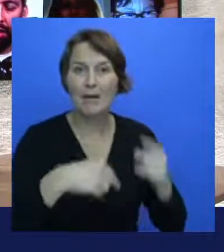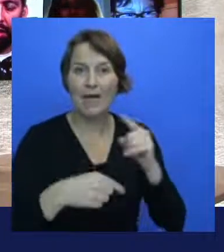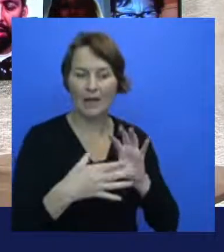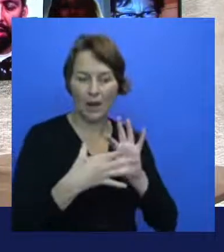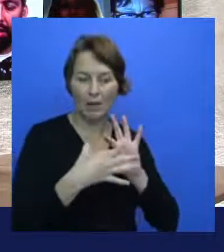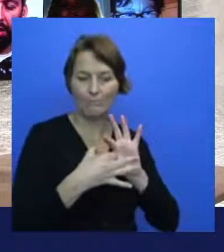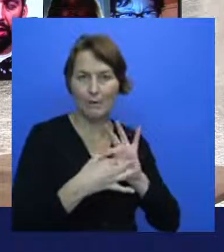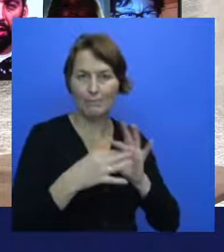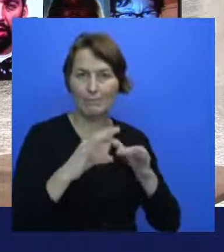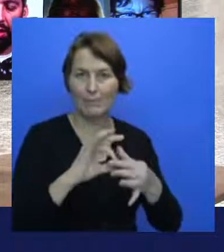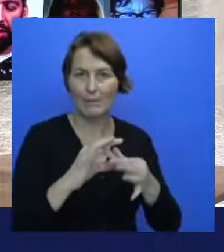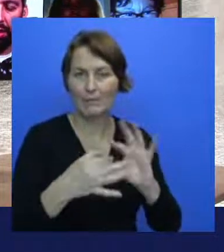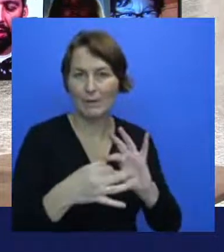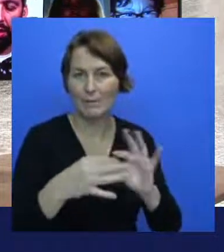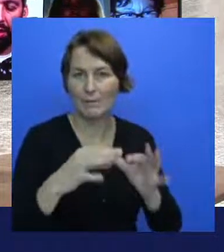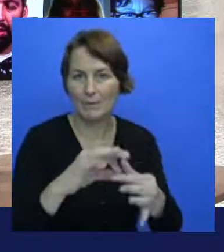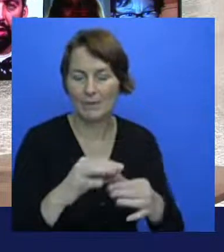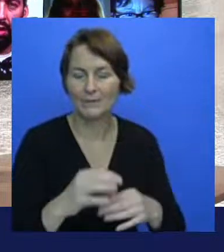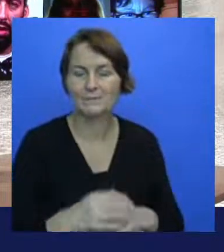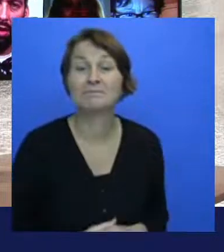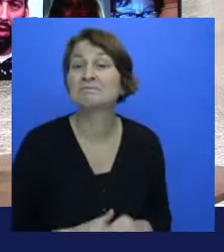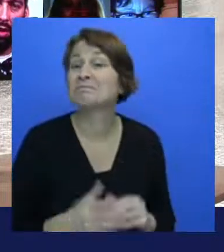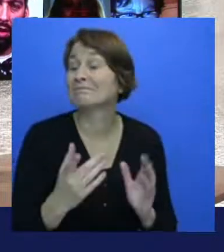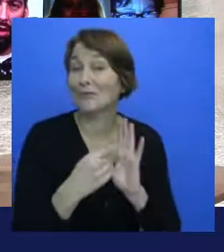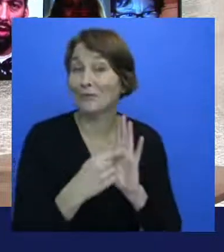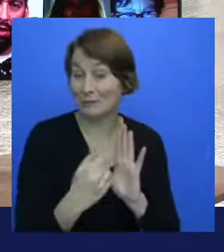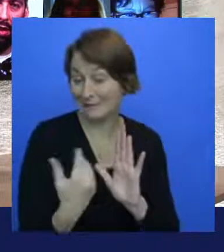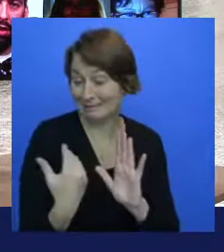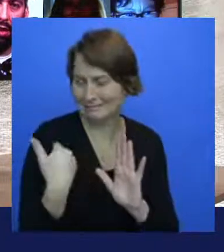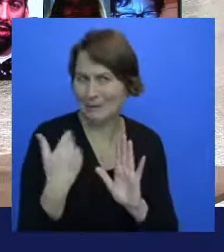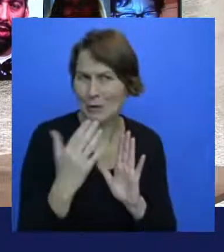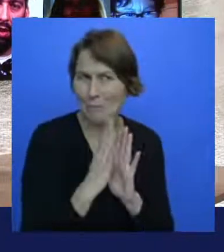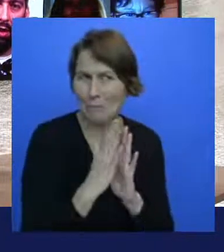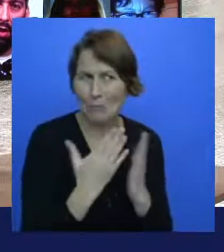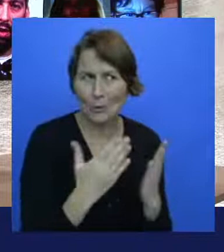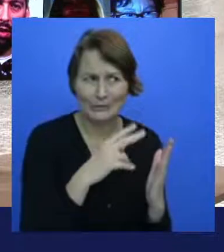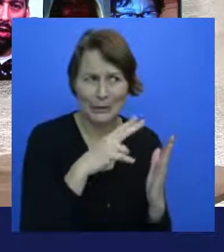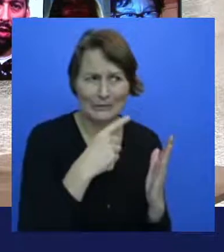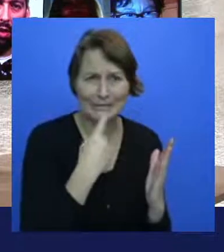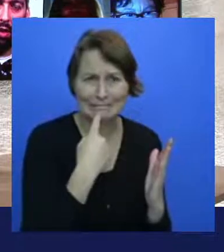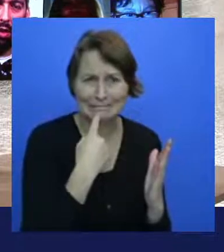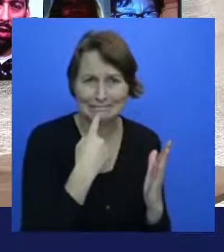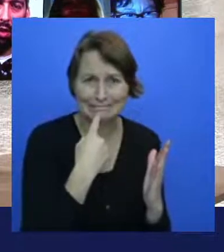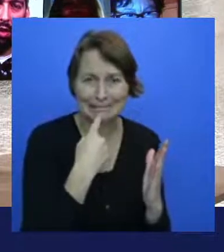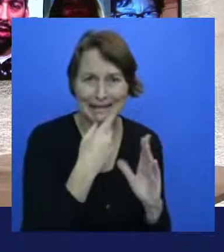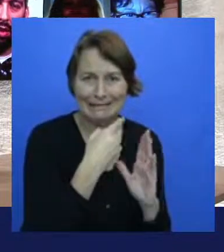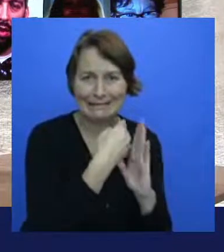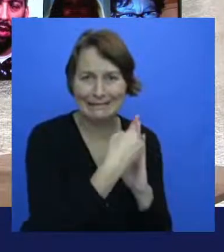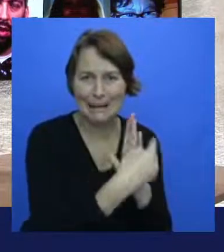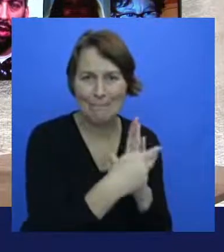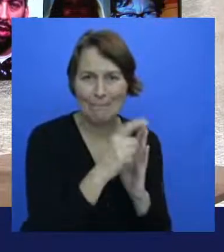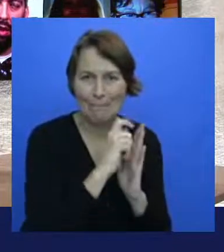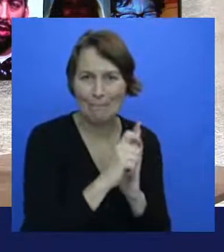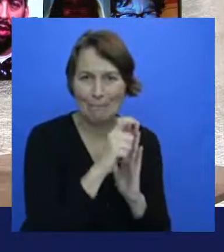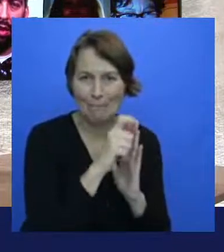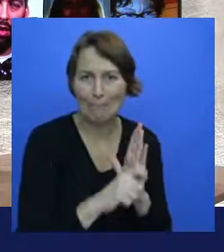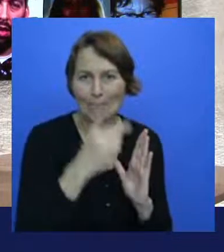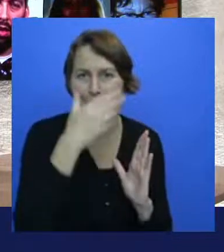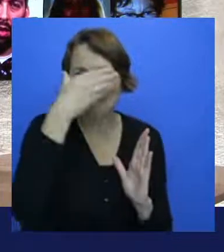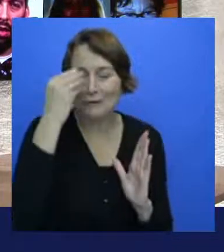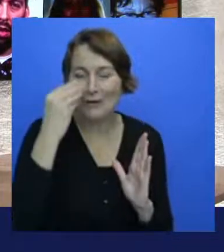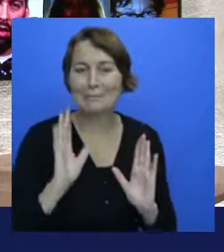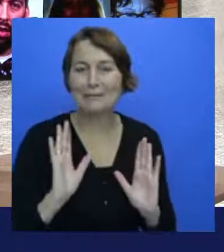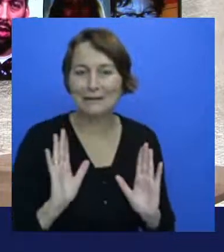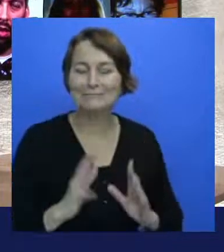read just a couple of books. I don't remember authors from the top of my head, but it was just